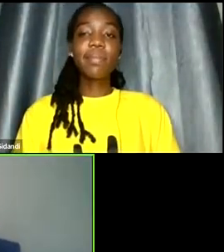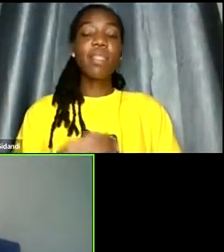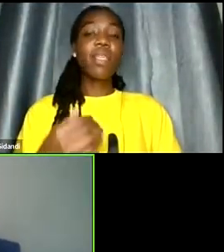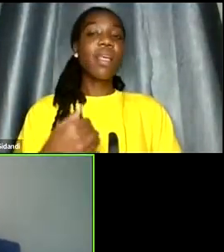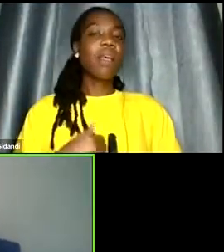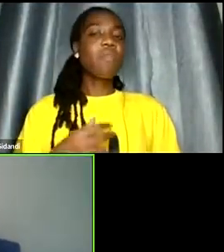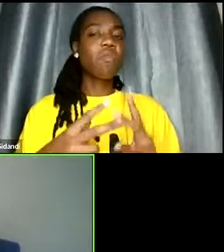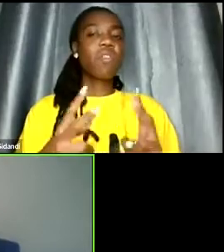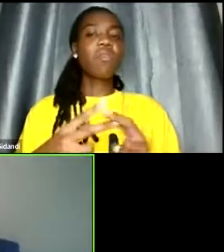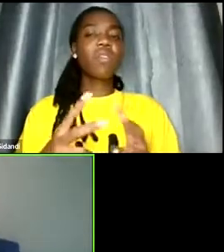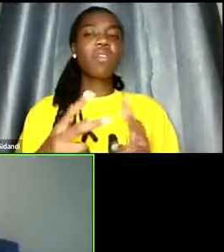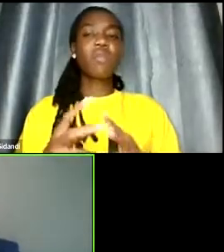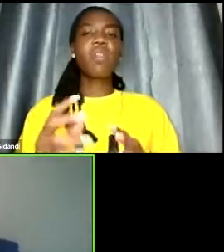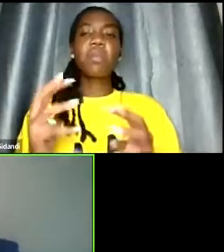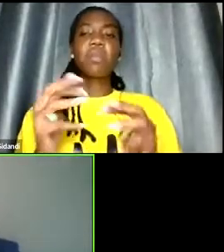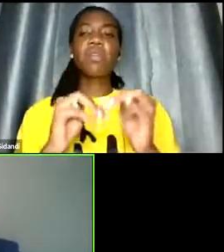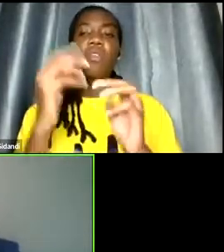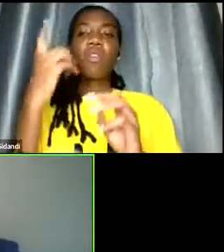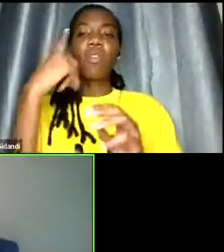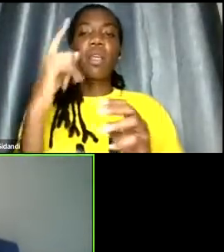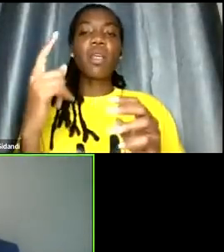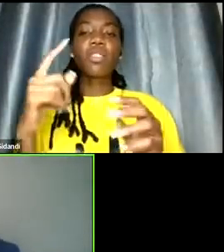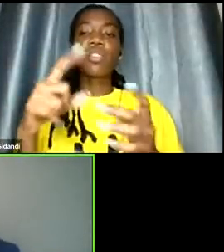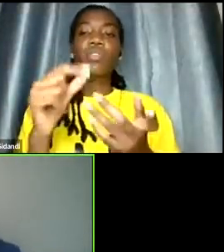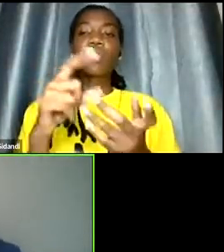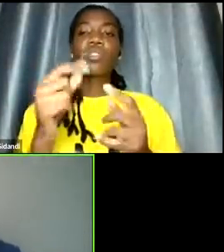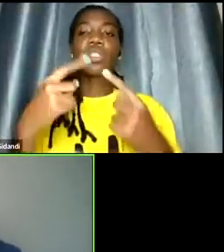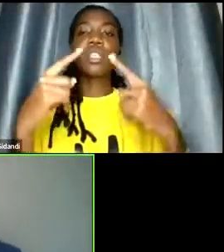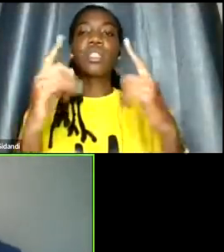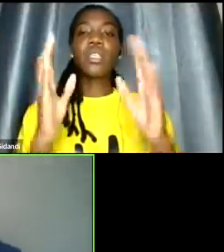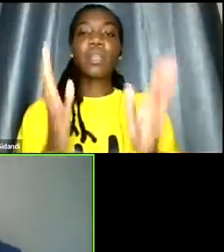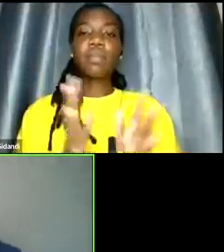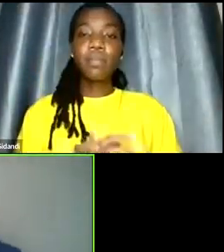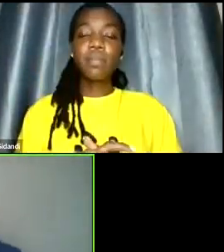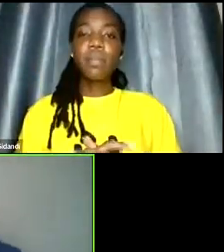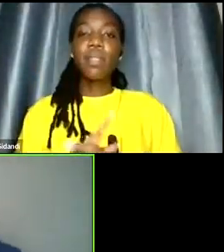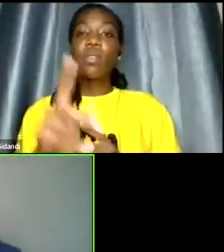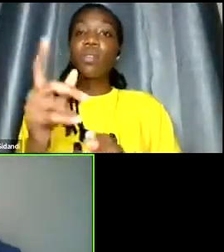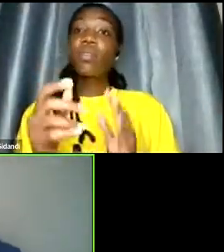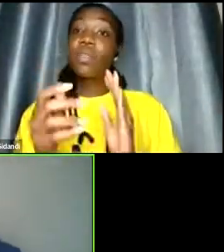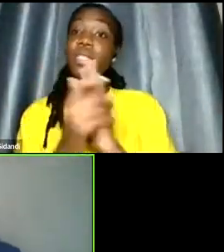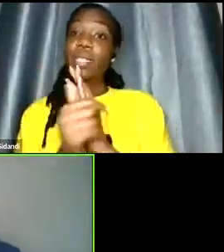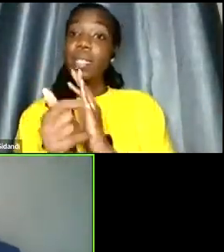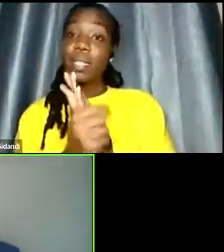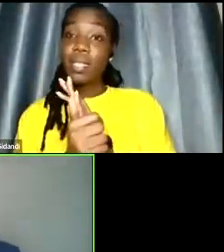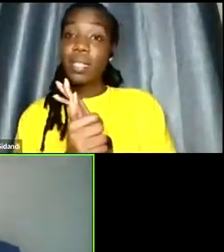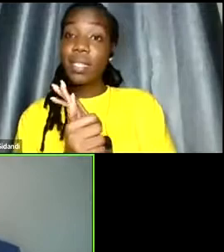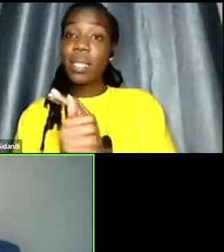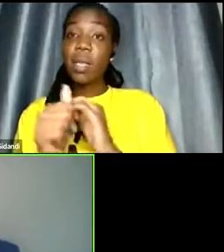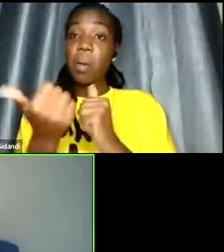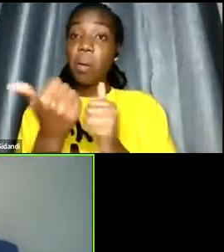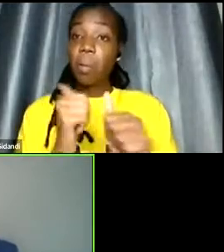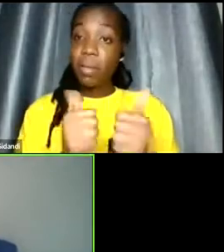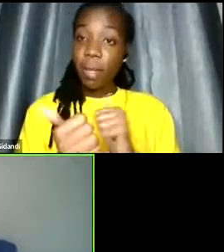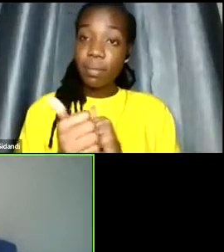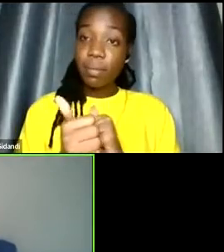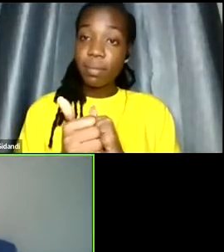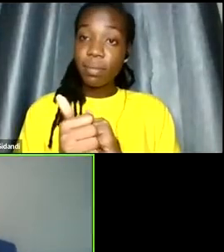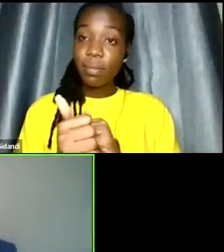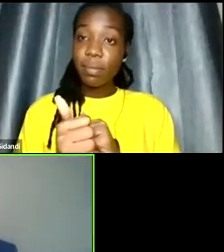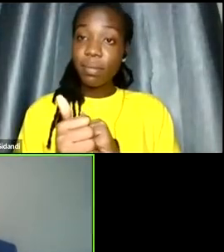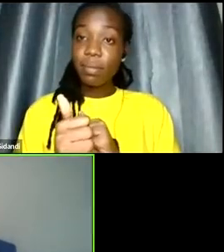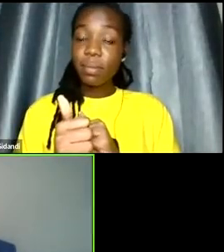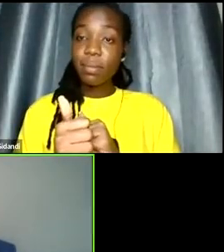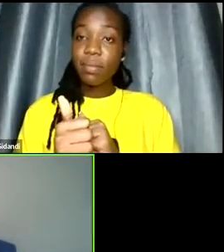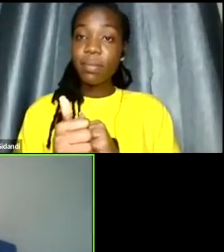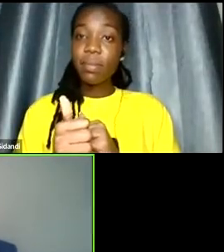clear methods of identifying successors. Number one, are they skilled? Number two, are they competent? There's a question that I